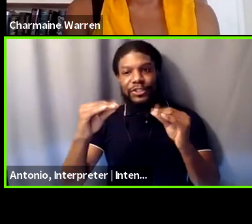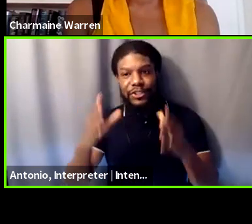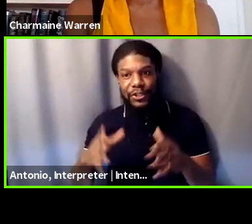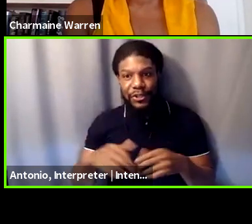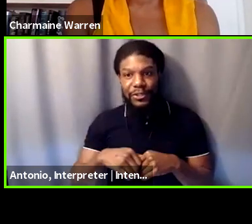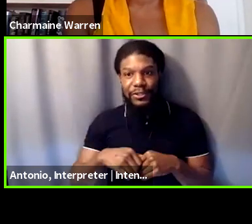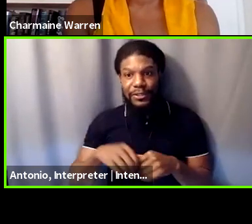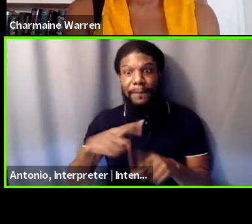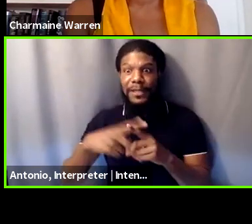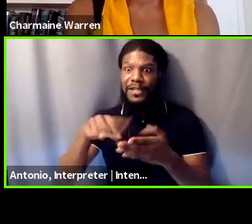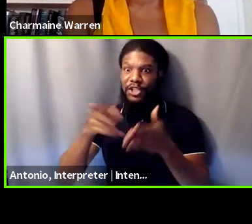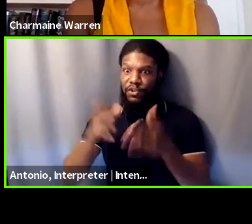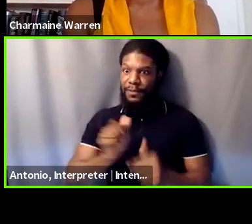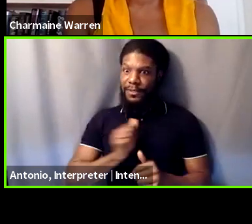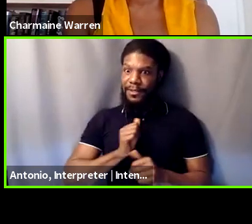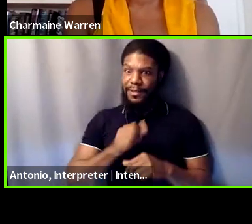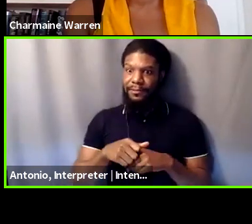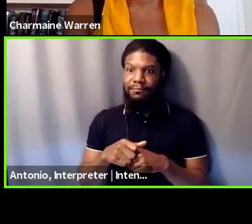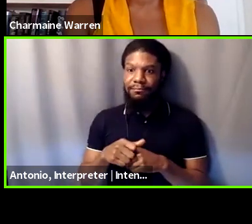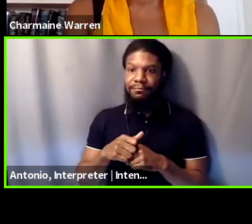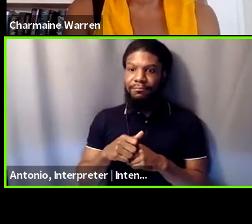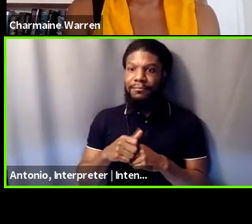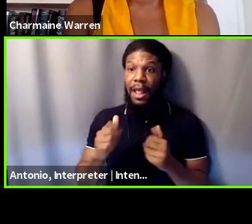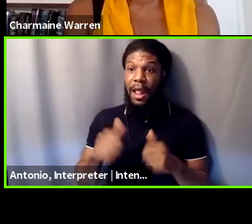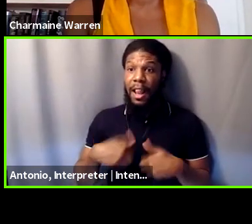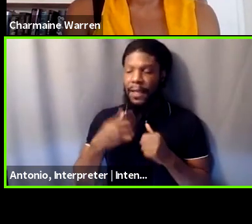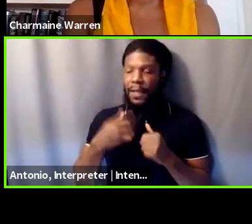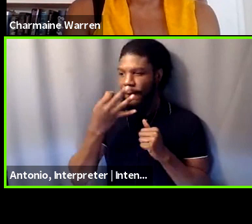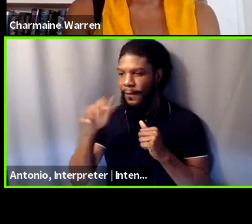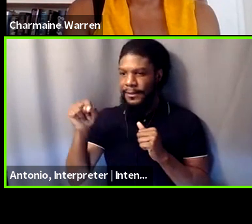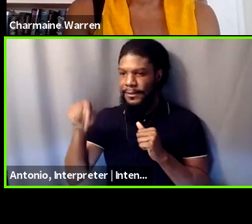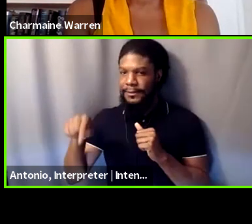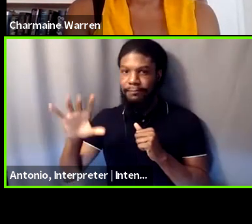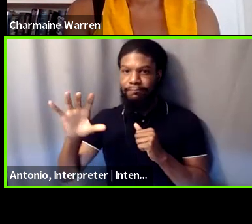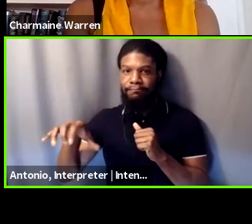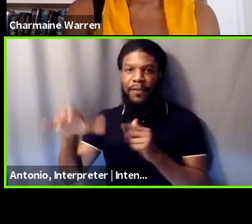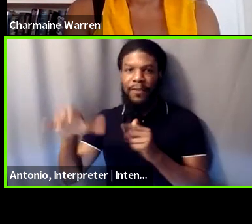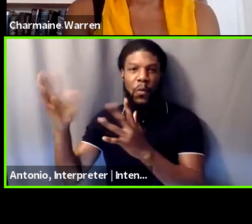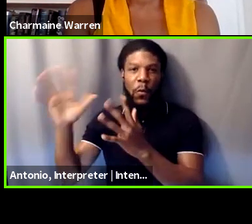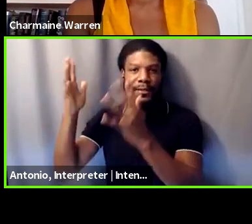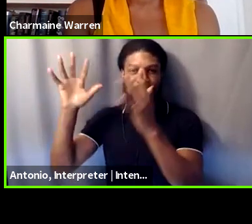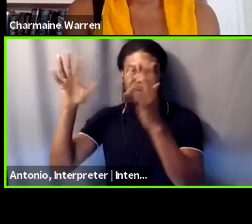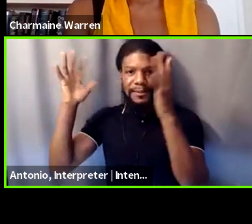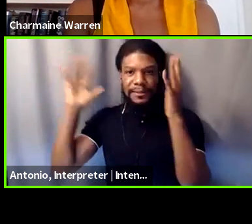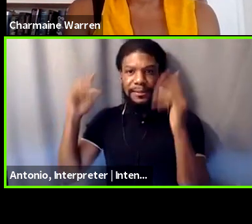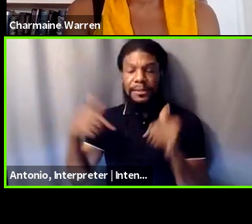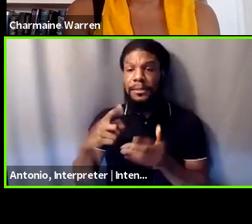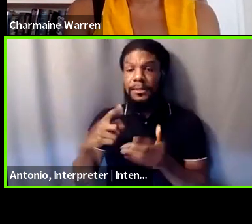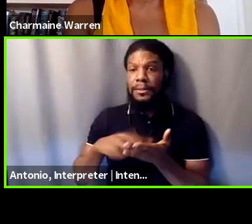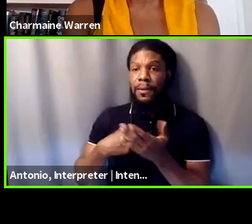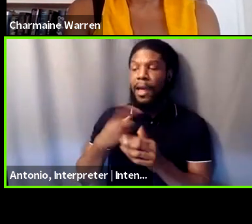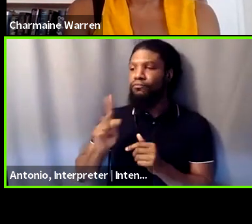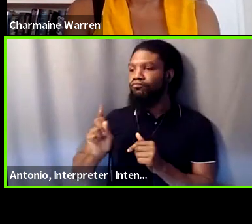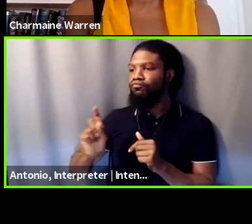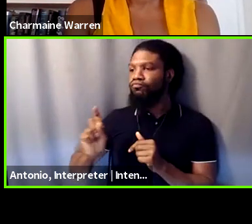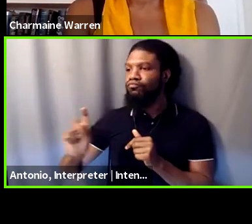the forest where my mentors are. There are certain trees in the forest that I go to for wisdom